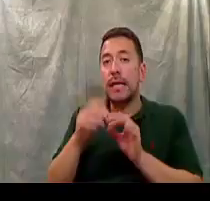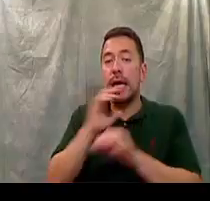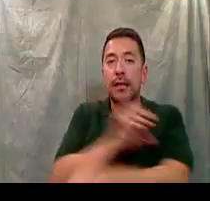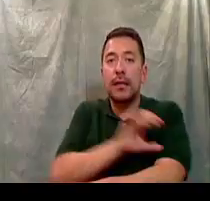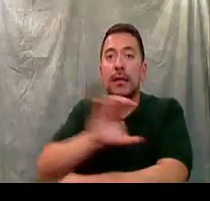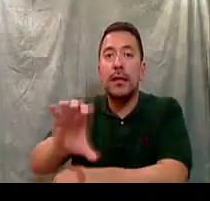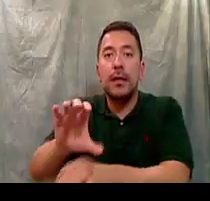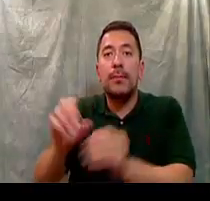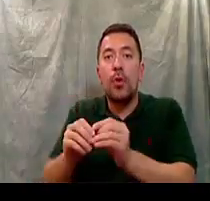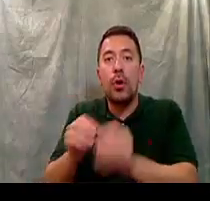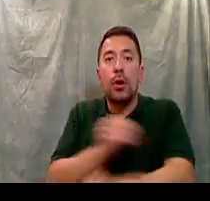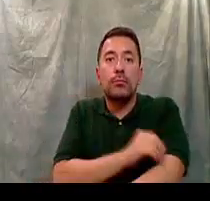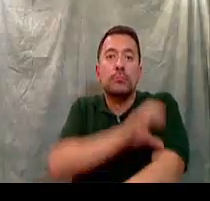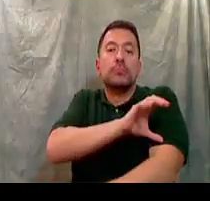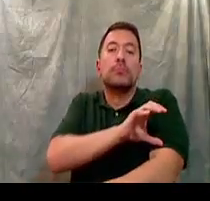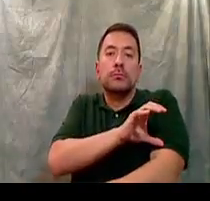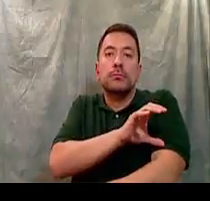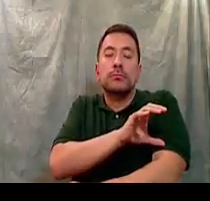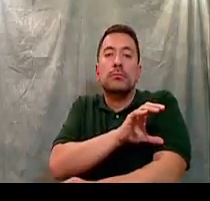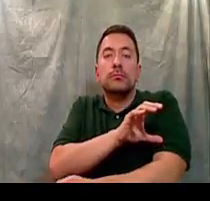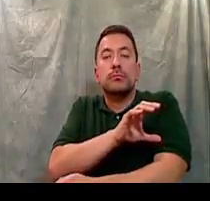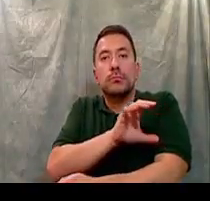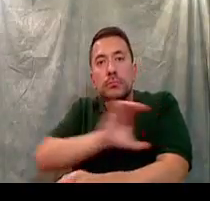now cited another